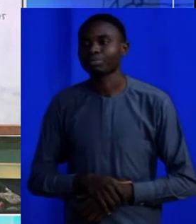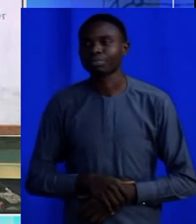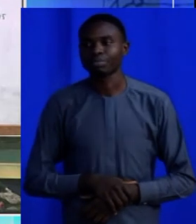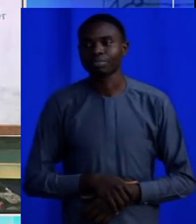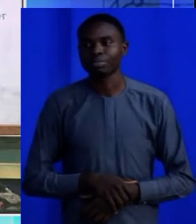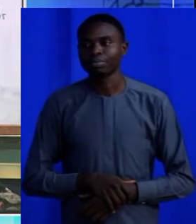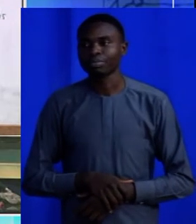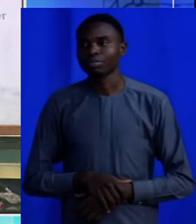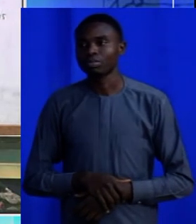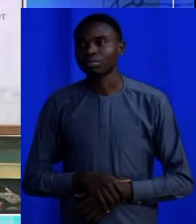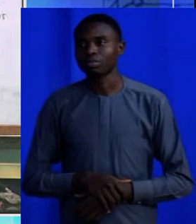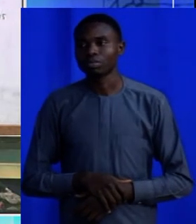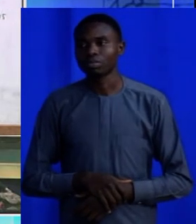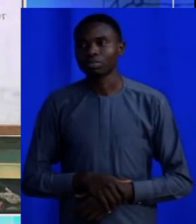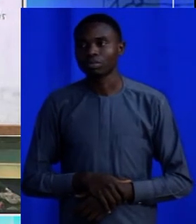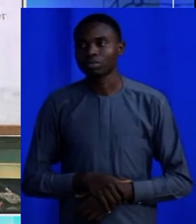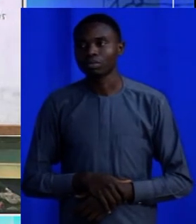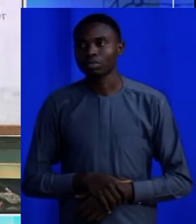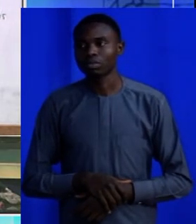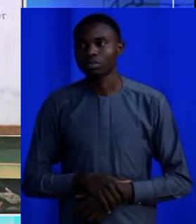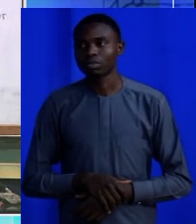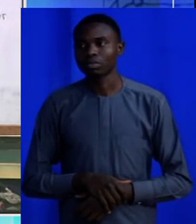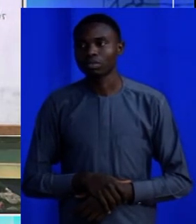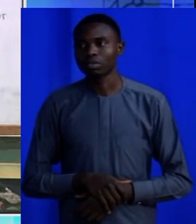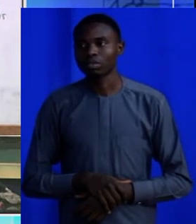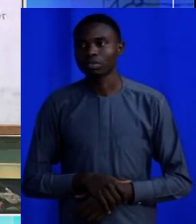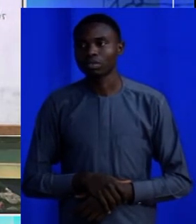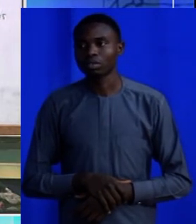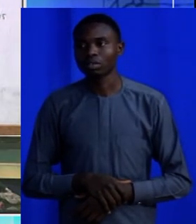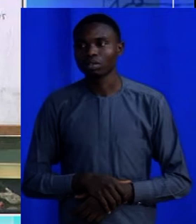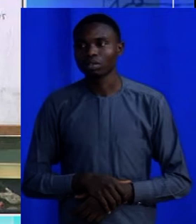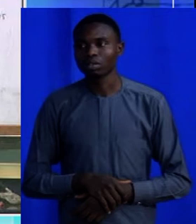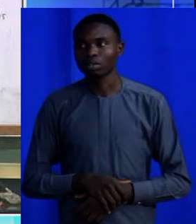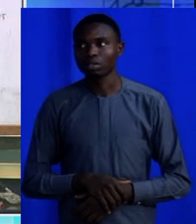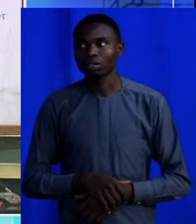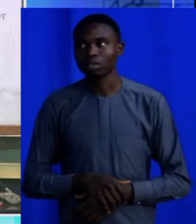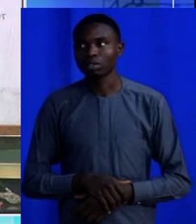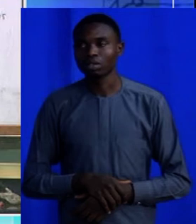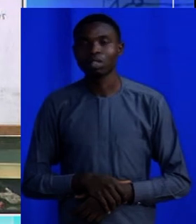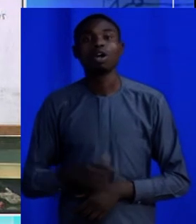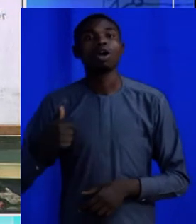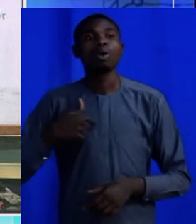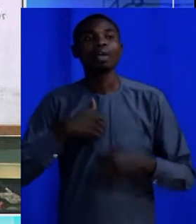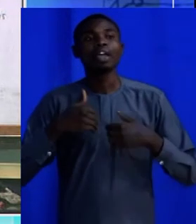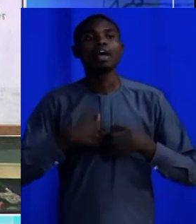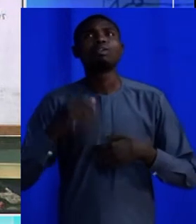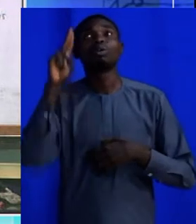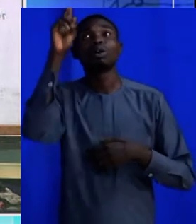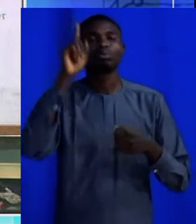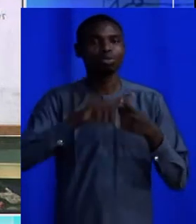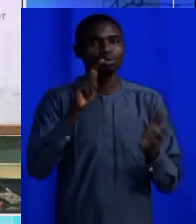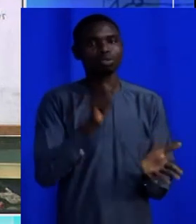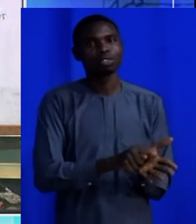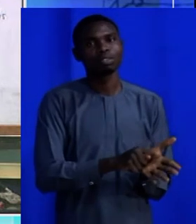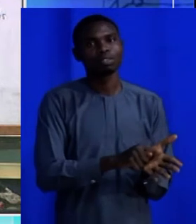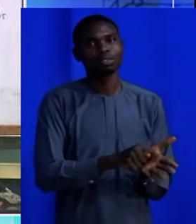those of large animals is hides, and the small animals, their skin is